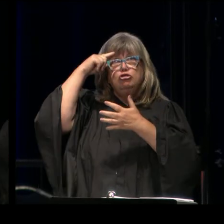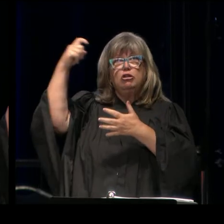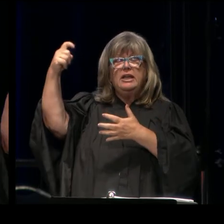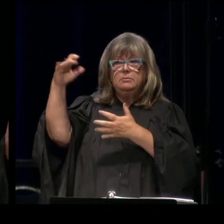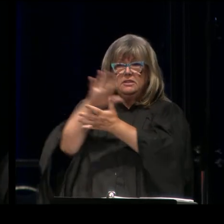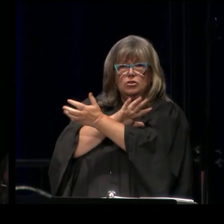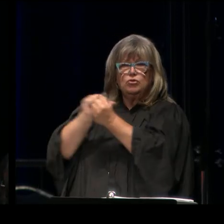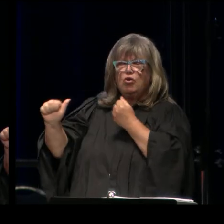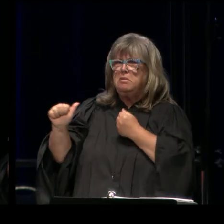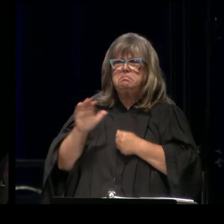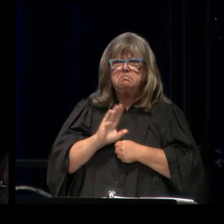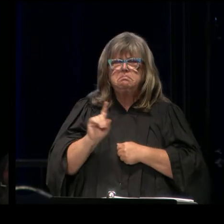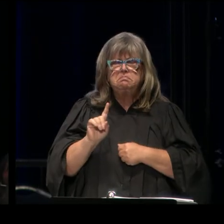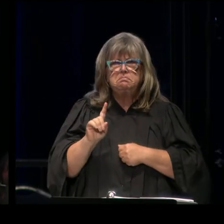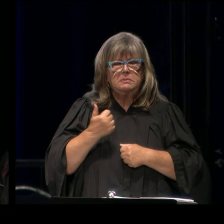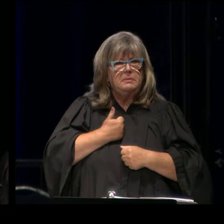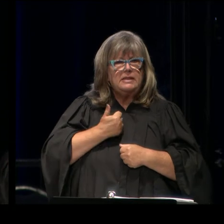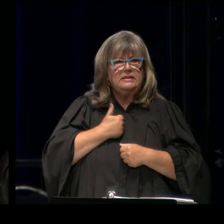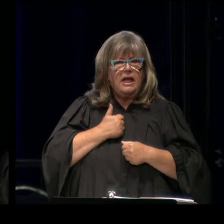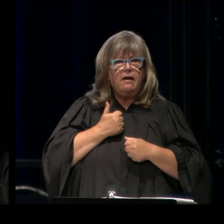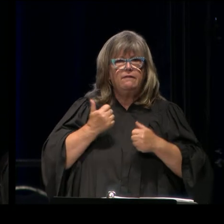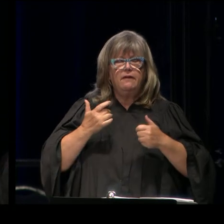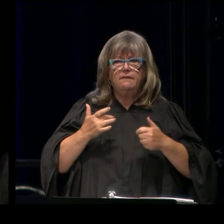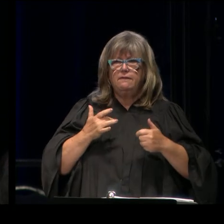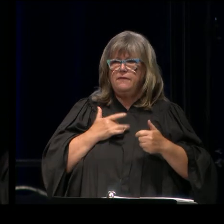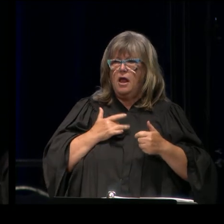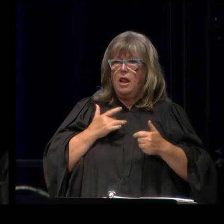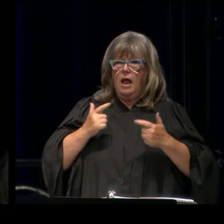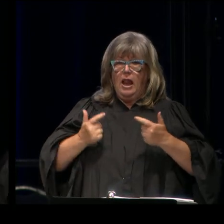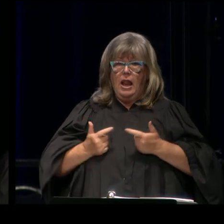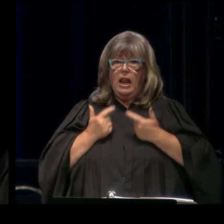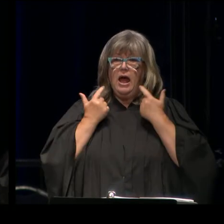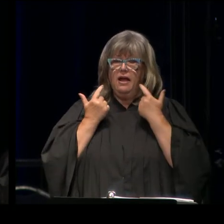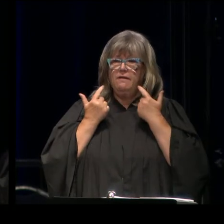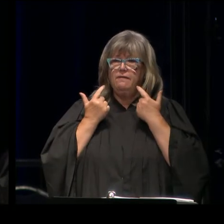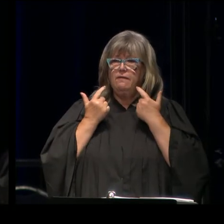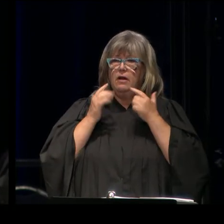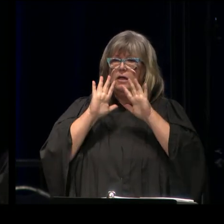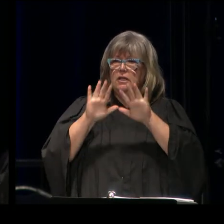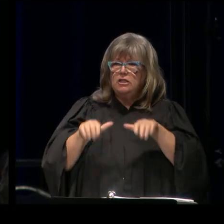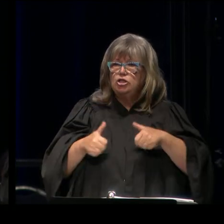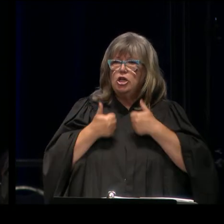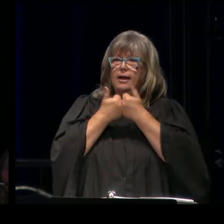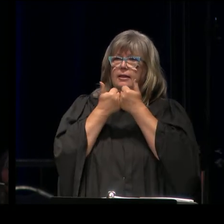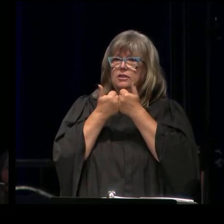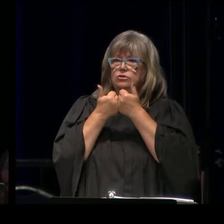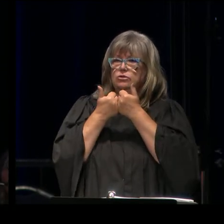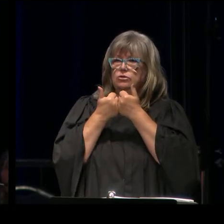I found myself in a life as a challenging,